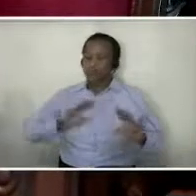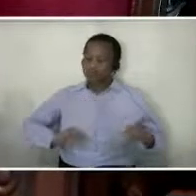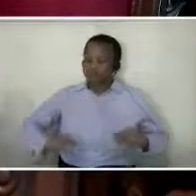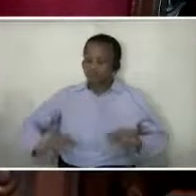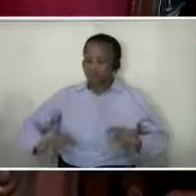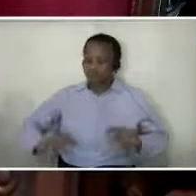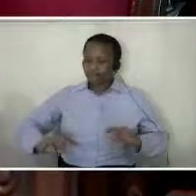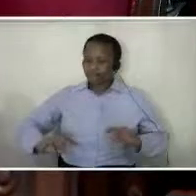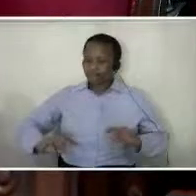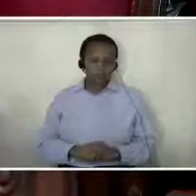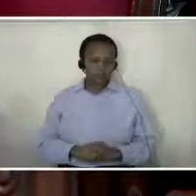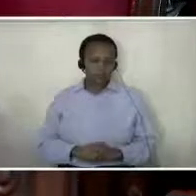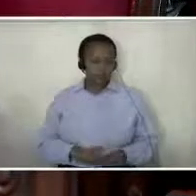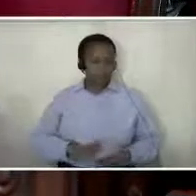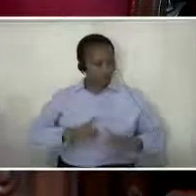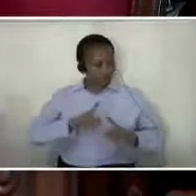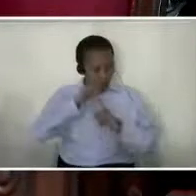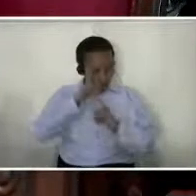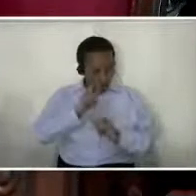Honorable Rajbansi,